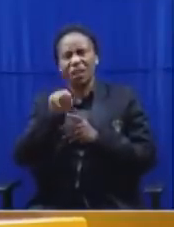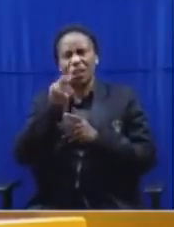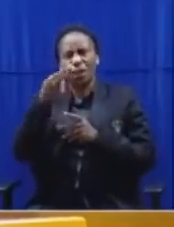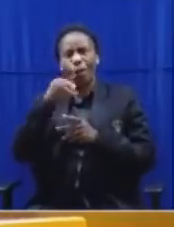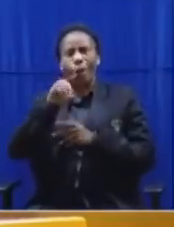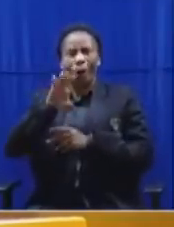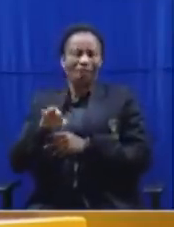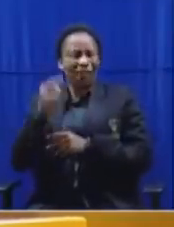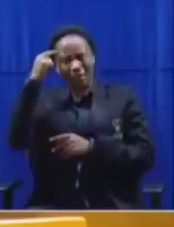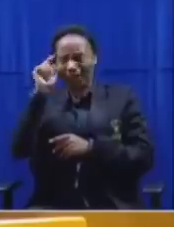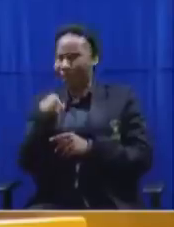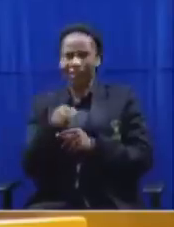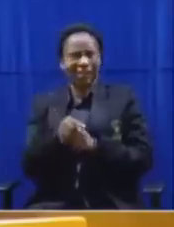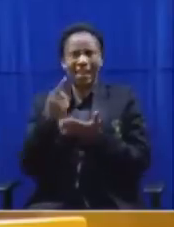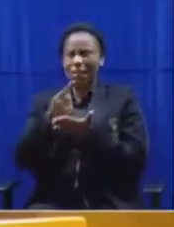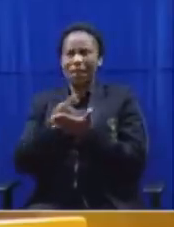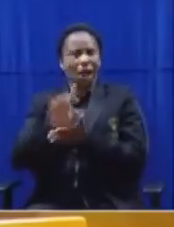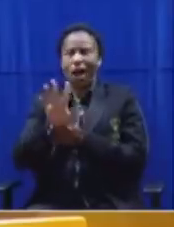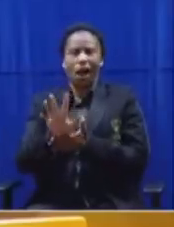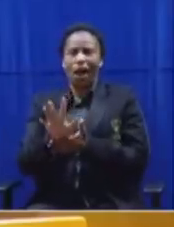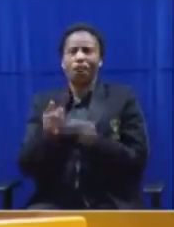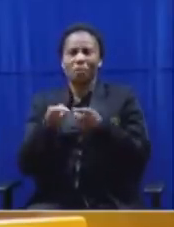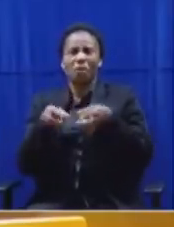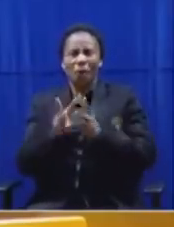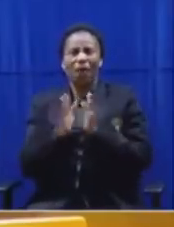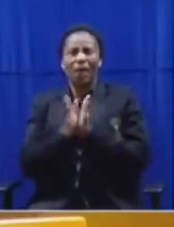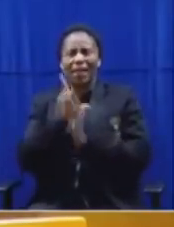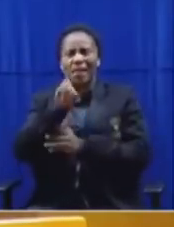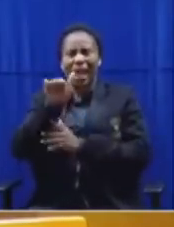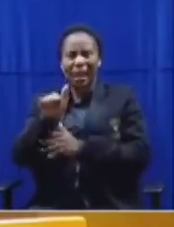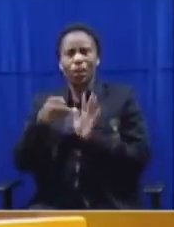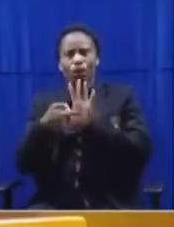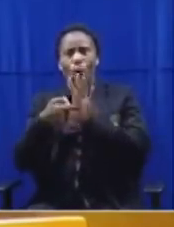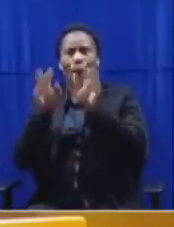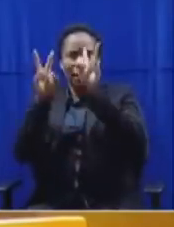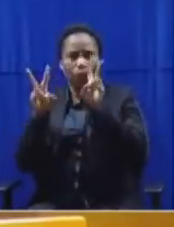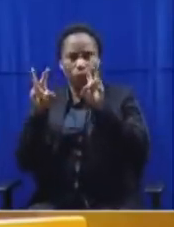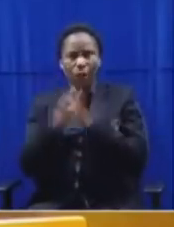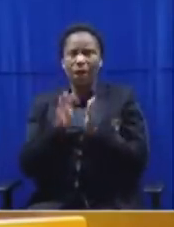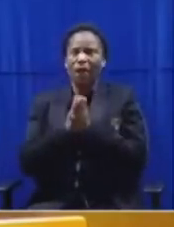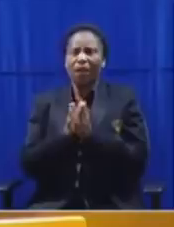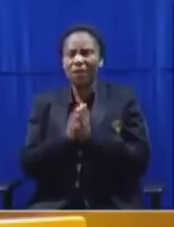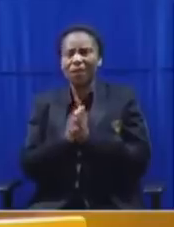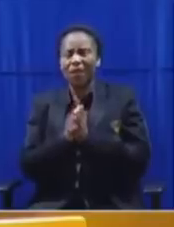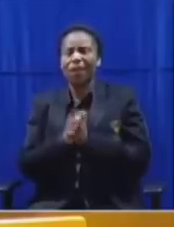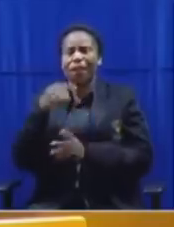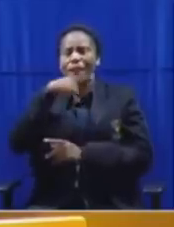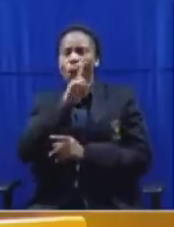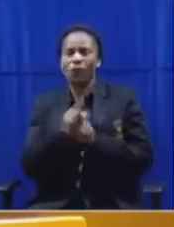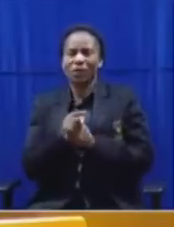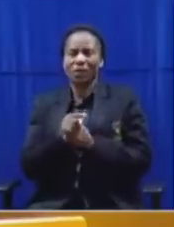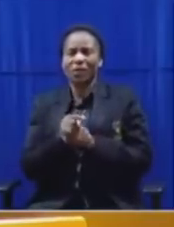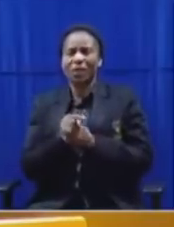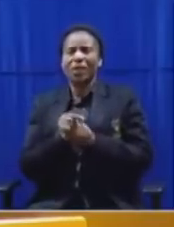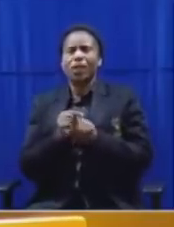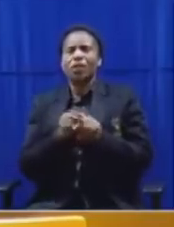terms of what the DA is portraying the issue and raising false alarms to cause panic. Now